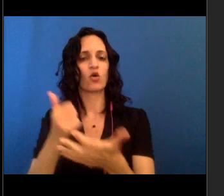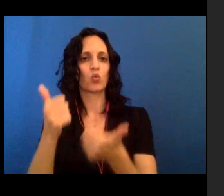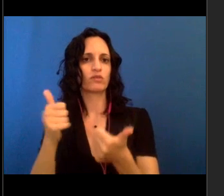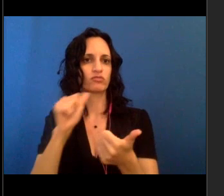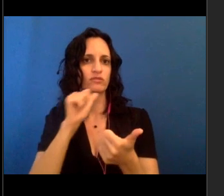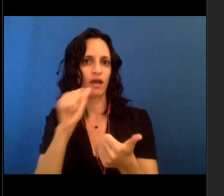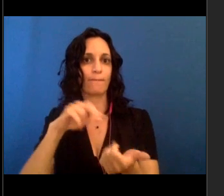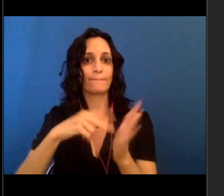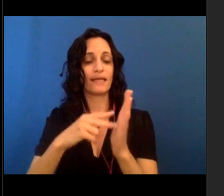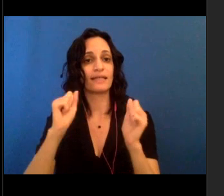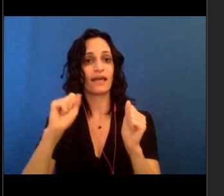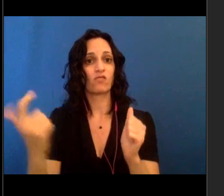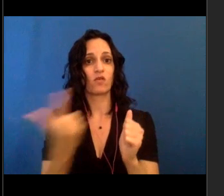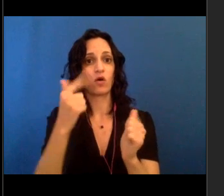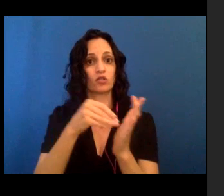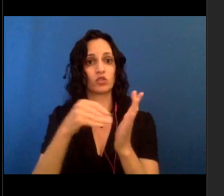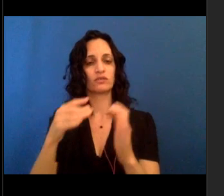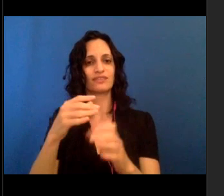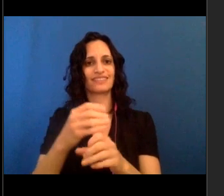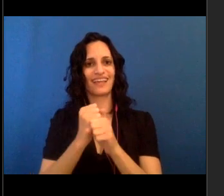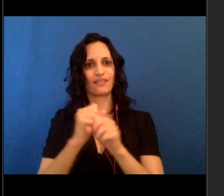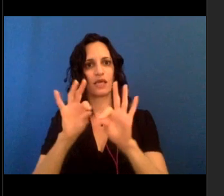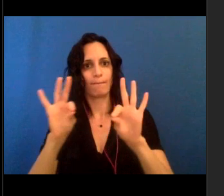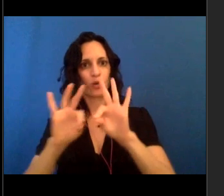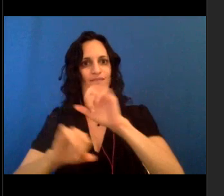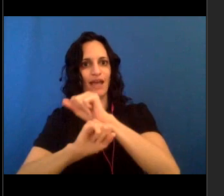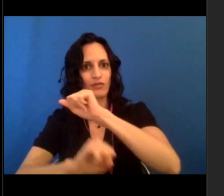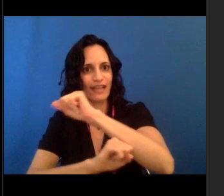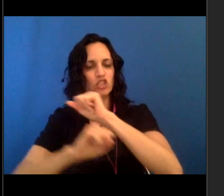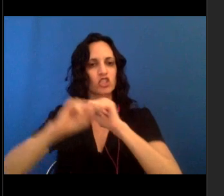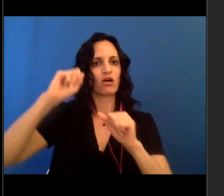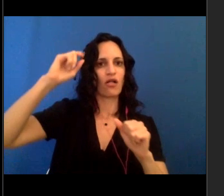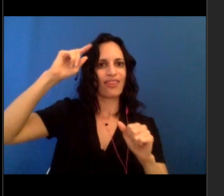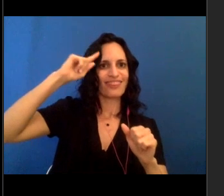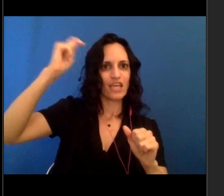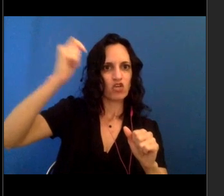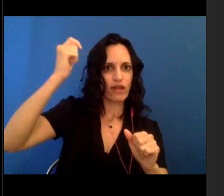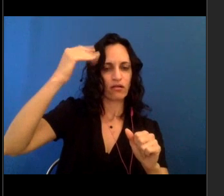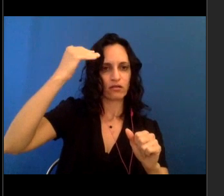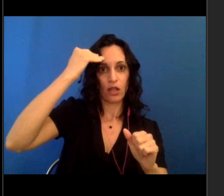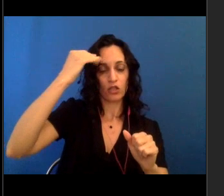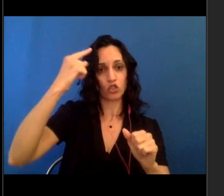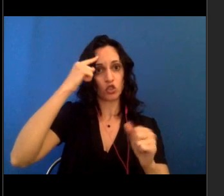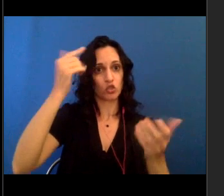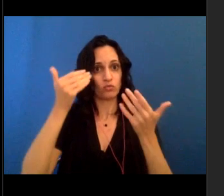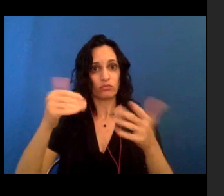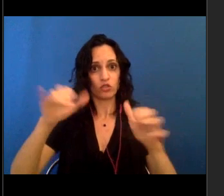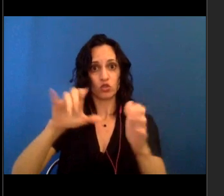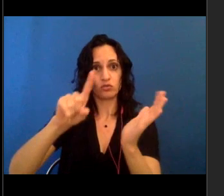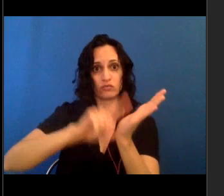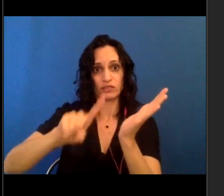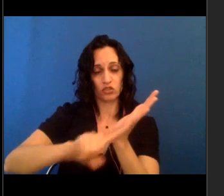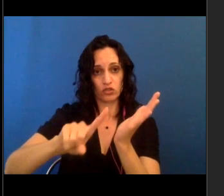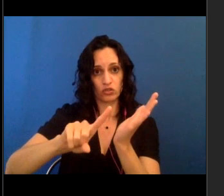in your program get the key or the foundational theoretical knowledge that they need in order to do their research through your